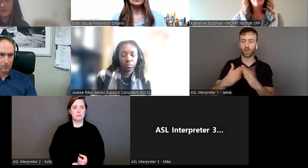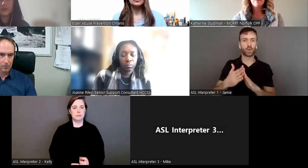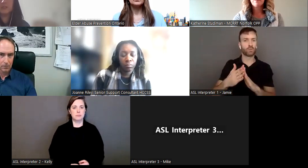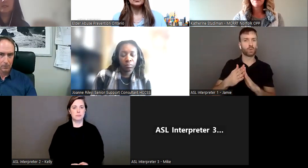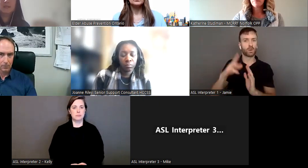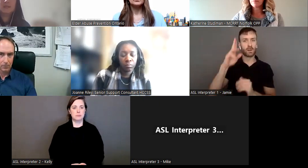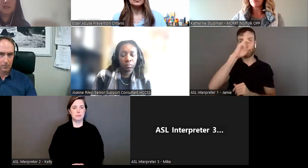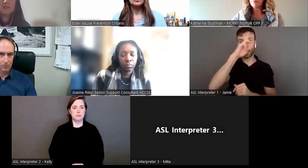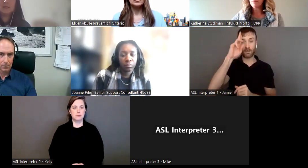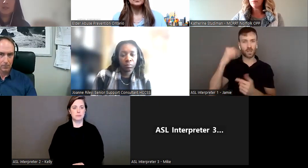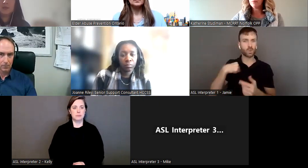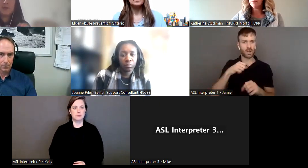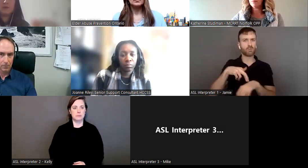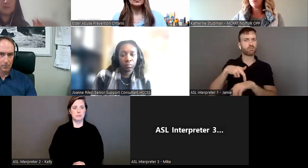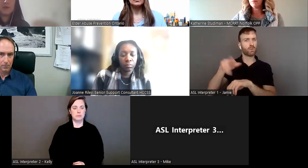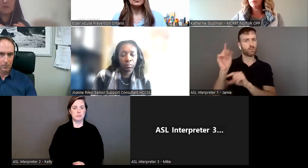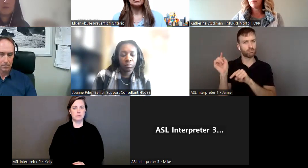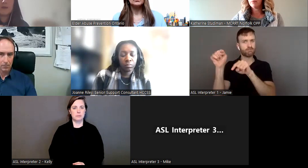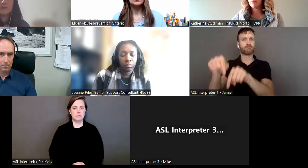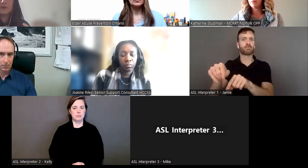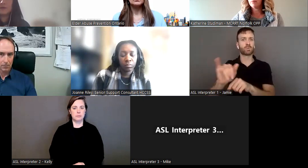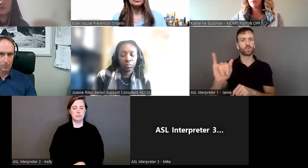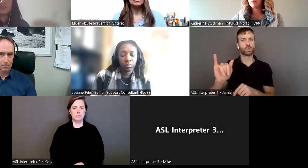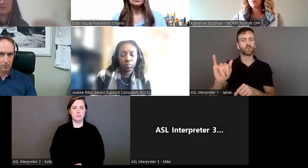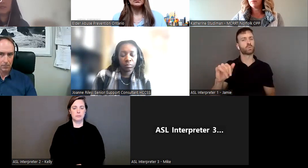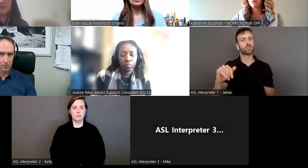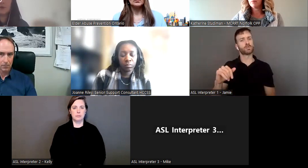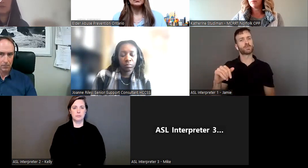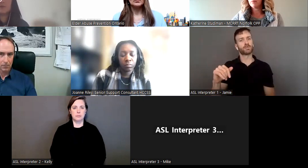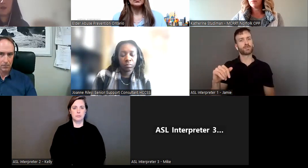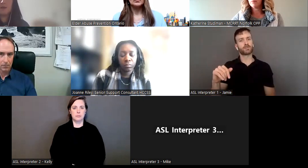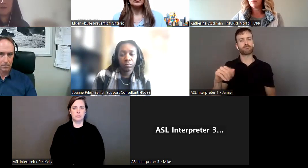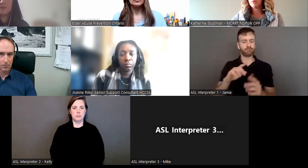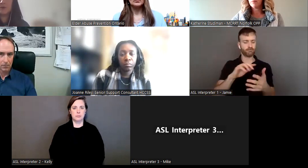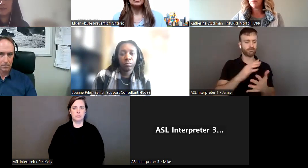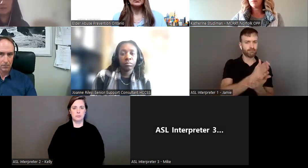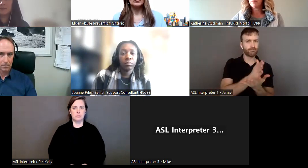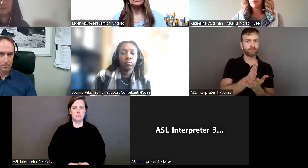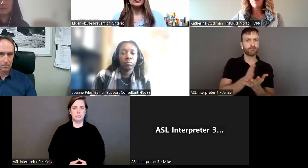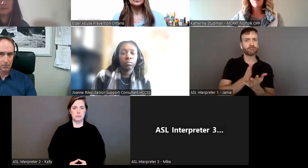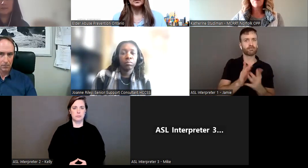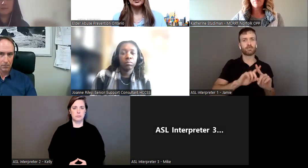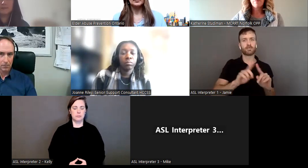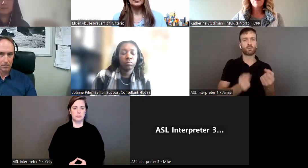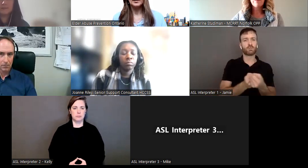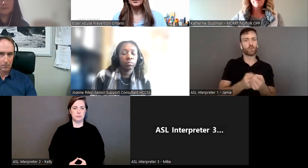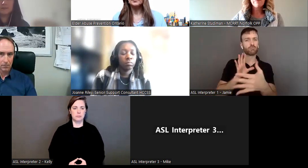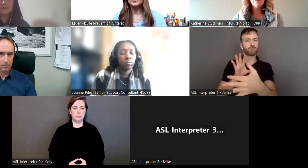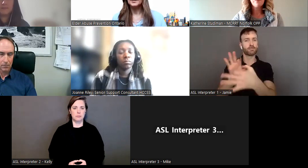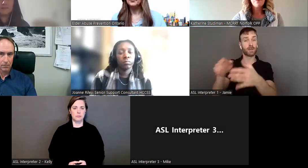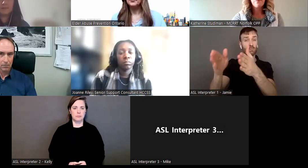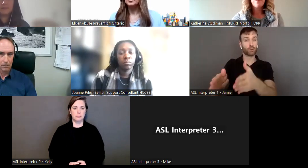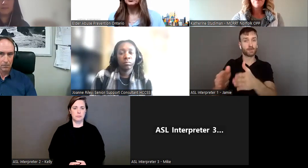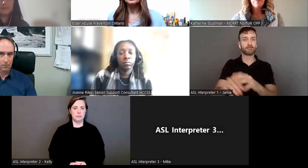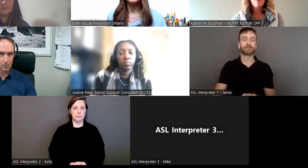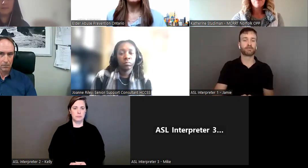that referral. It's really about trying to wrap different supports around that person. Great.